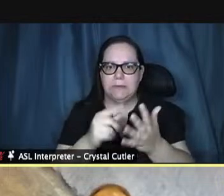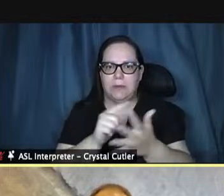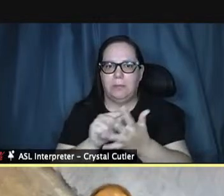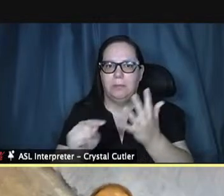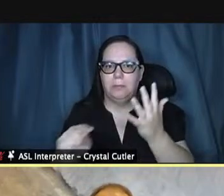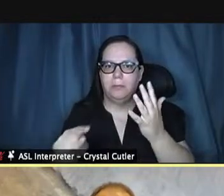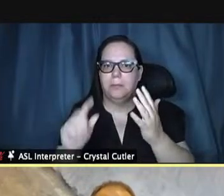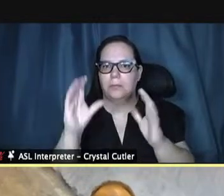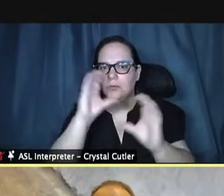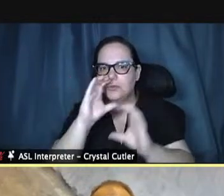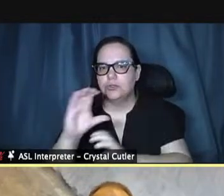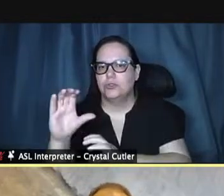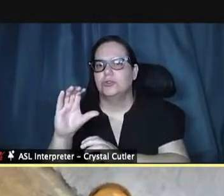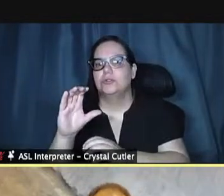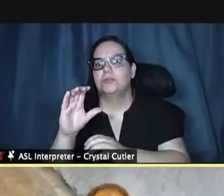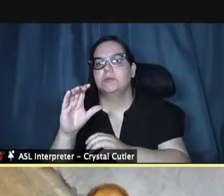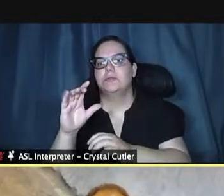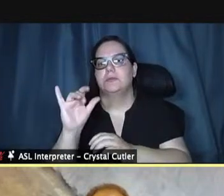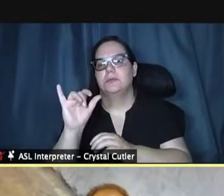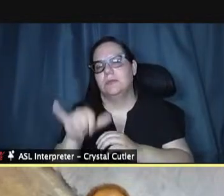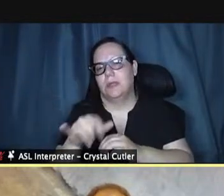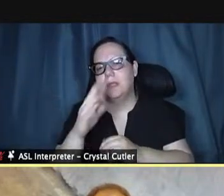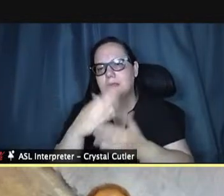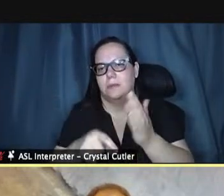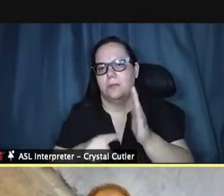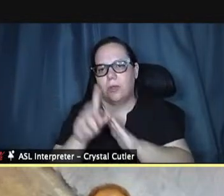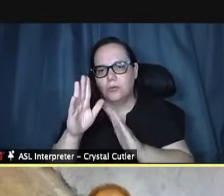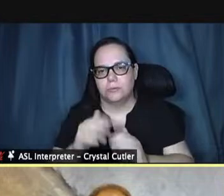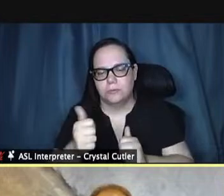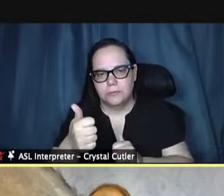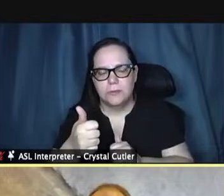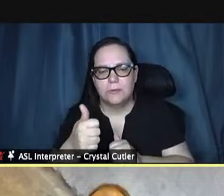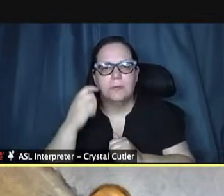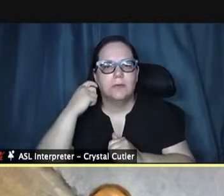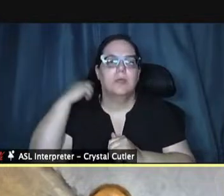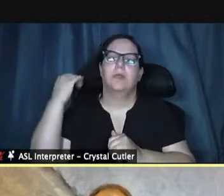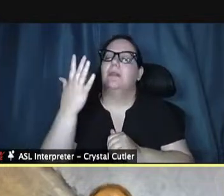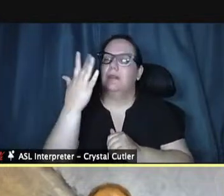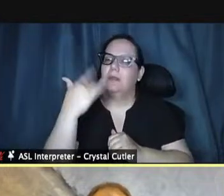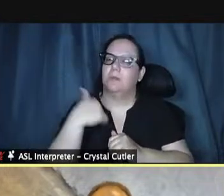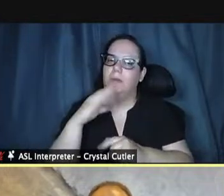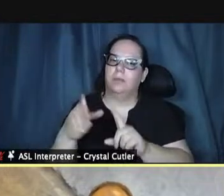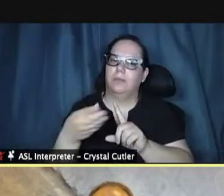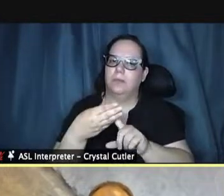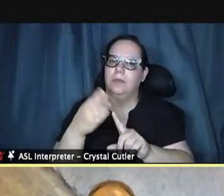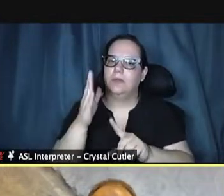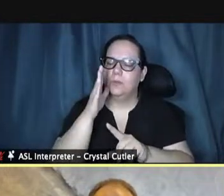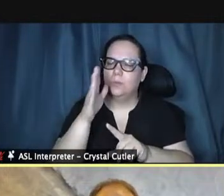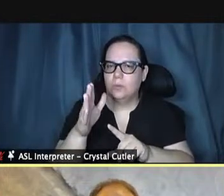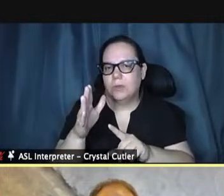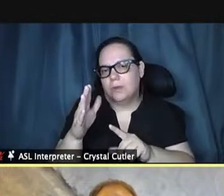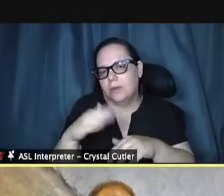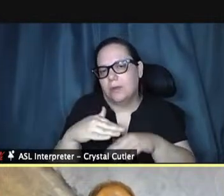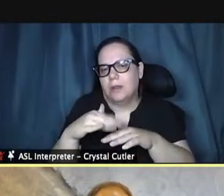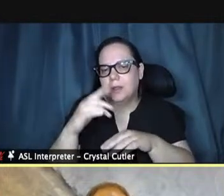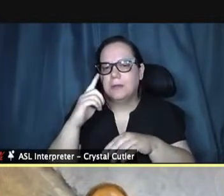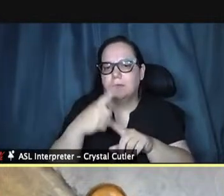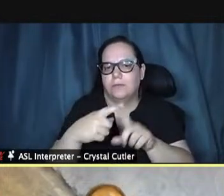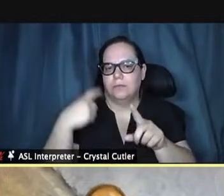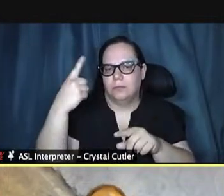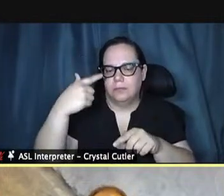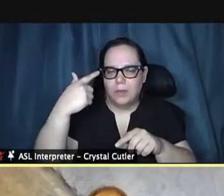in the future there will be at least one international research base on the moon, perhaps monitoring and understanding our own star, the